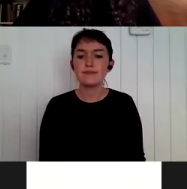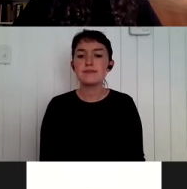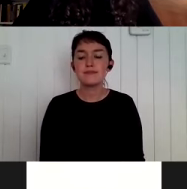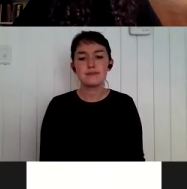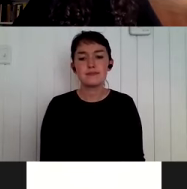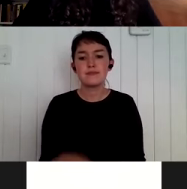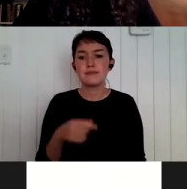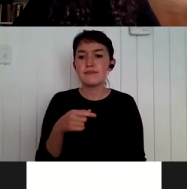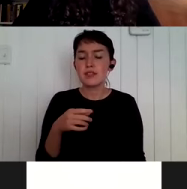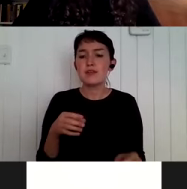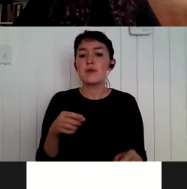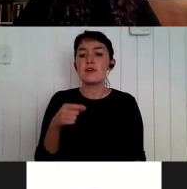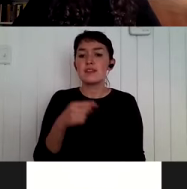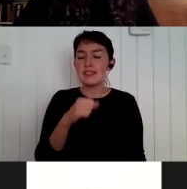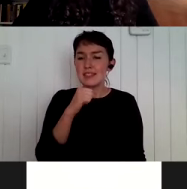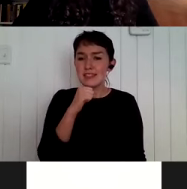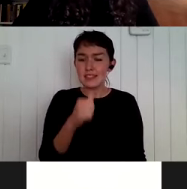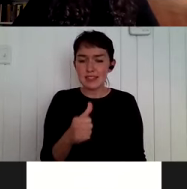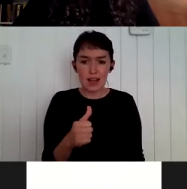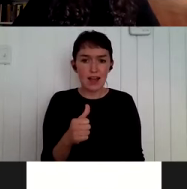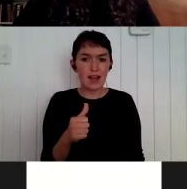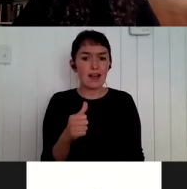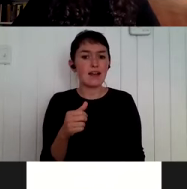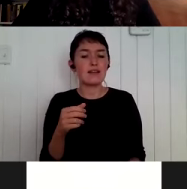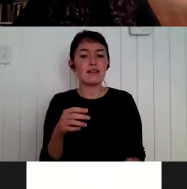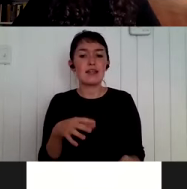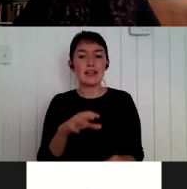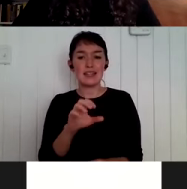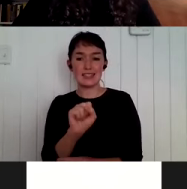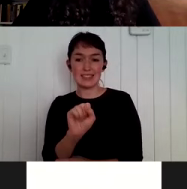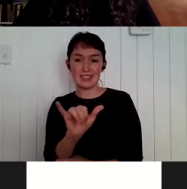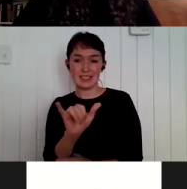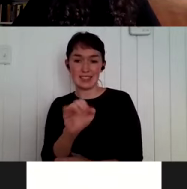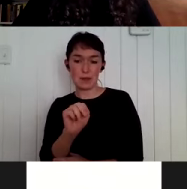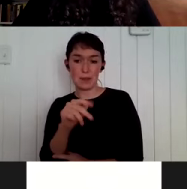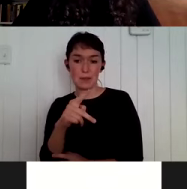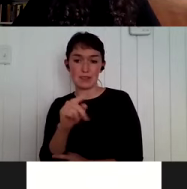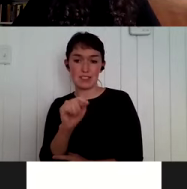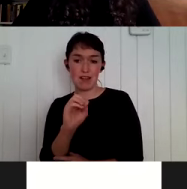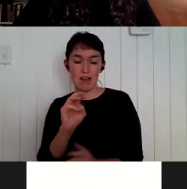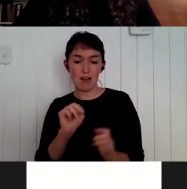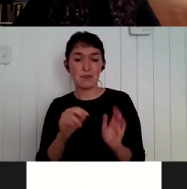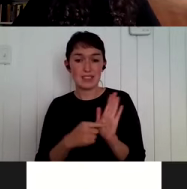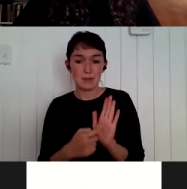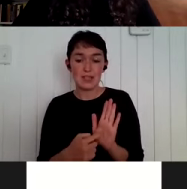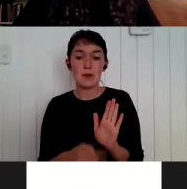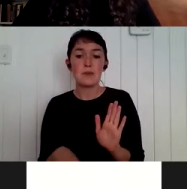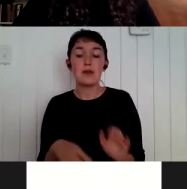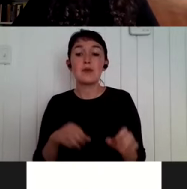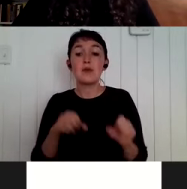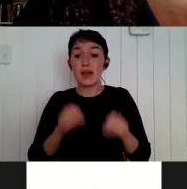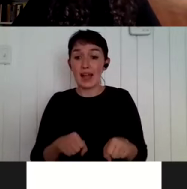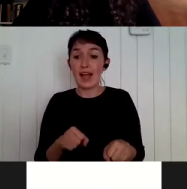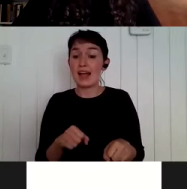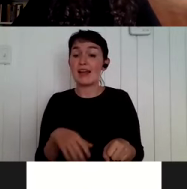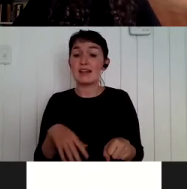likely a side effect or a symptom in a lot of these mental disorders, but actually might be one of the major contributing agents to those symptoms that you